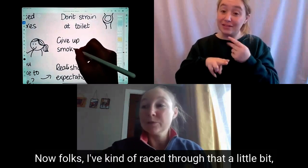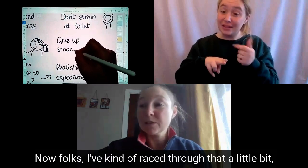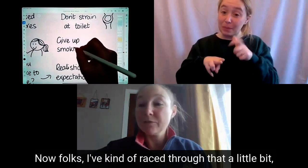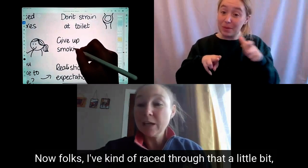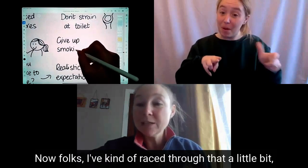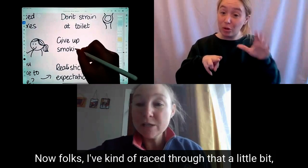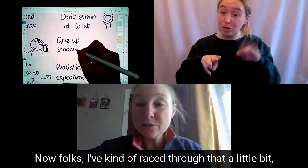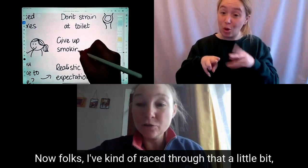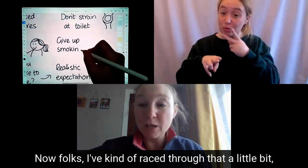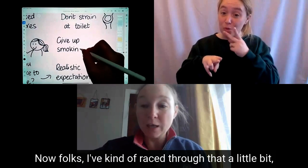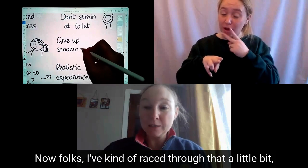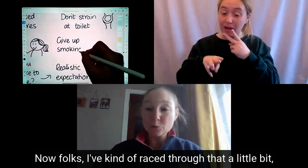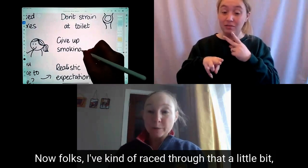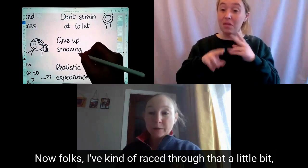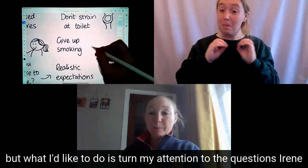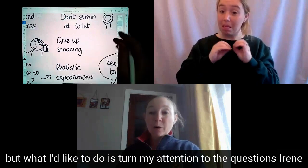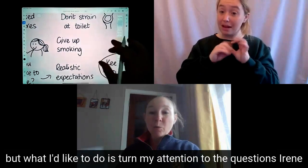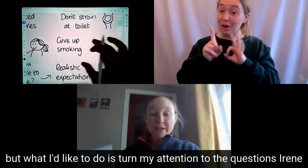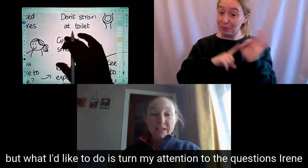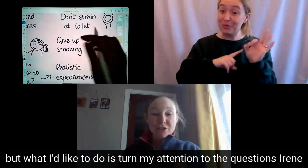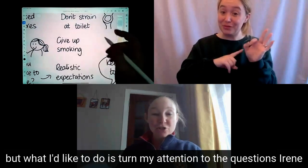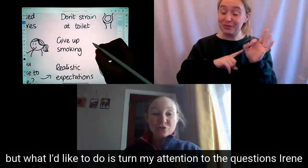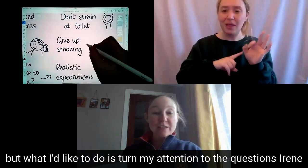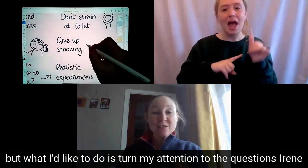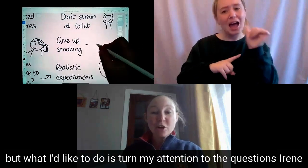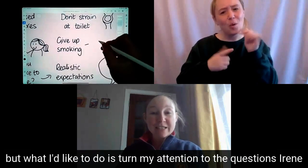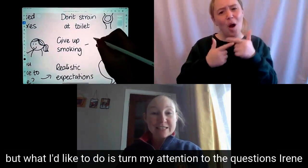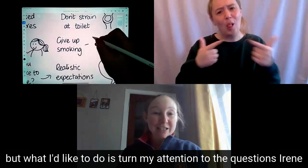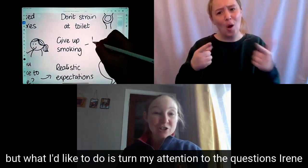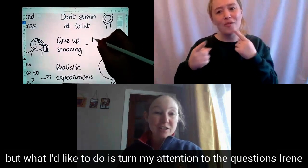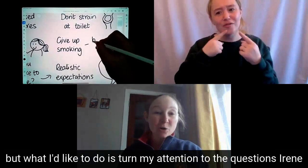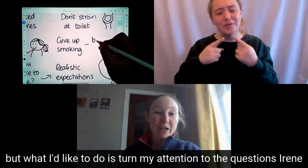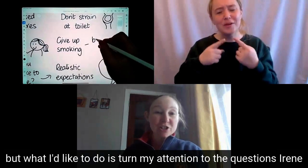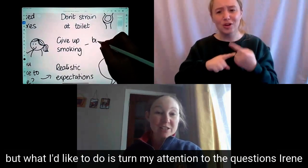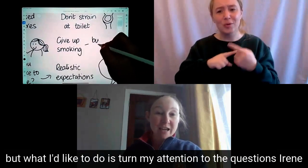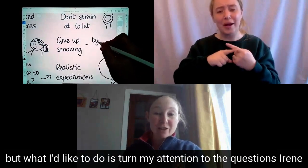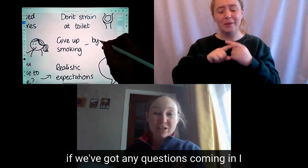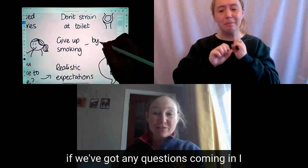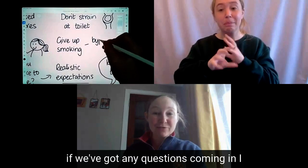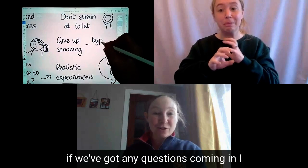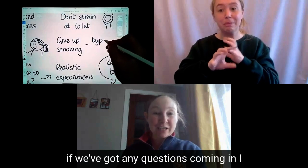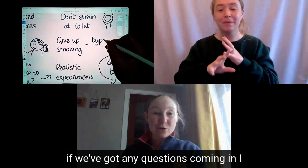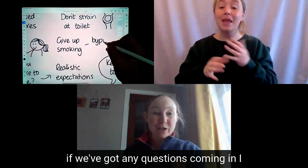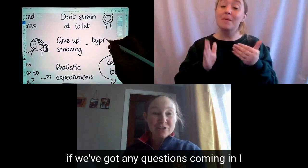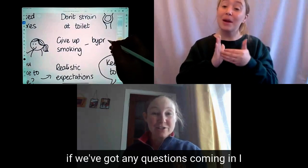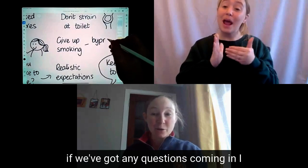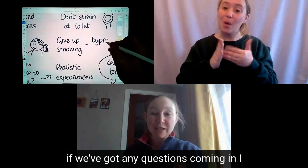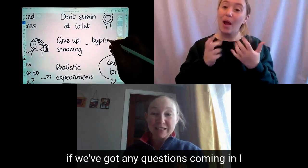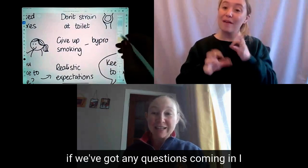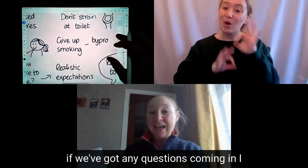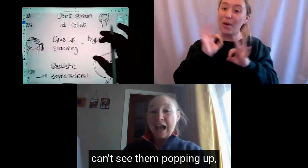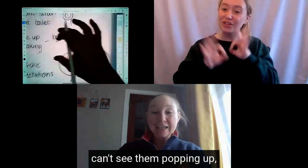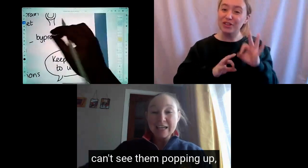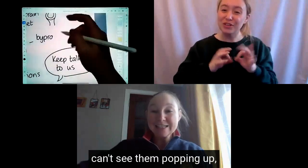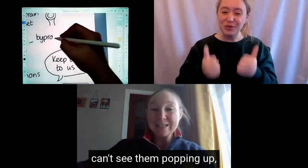Now, folks, I've kind of raced through that a little bit, but what I'd like to do is turn my attention to the questions, Irene, if we've got any questions coming